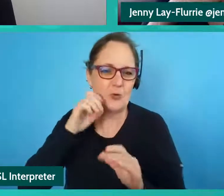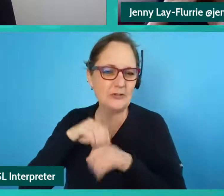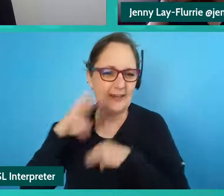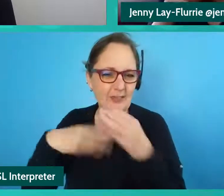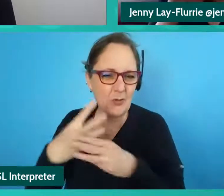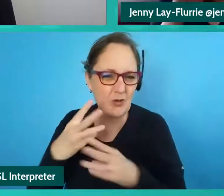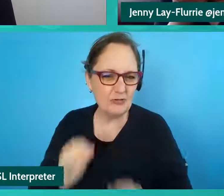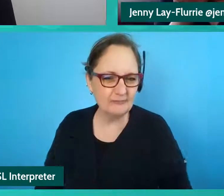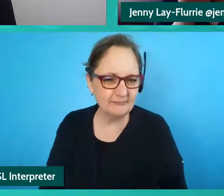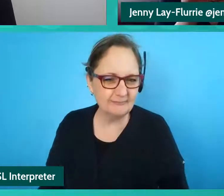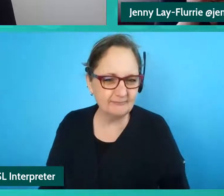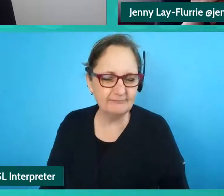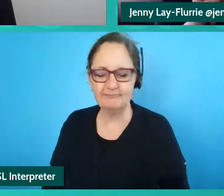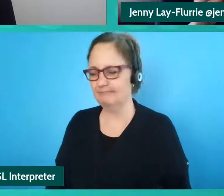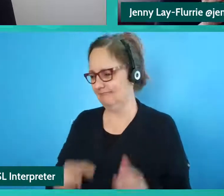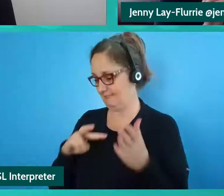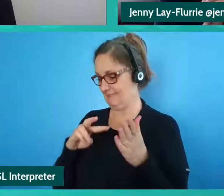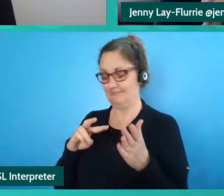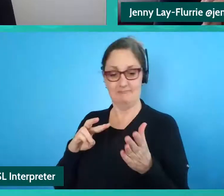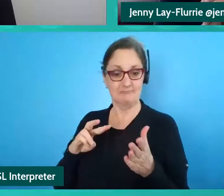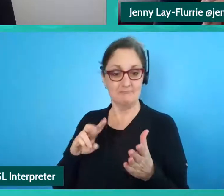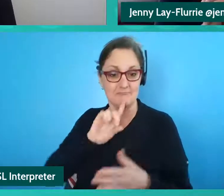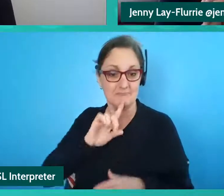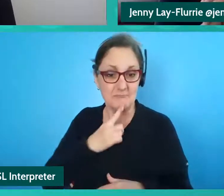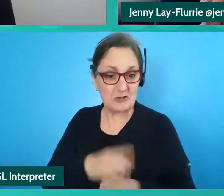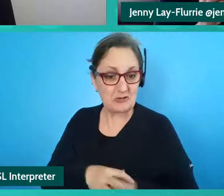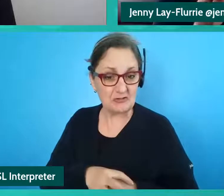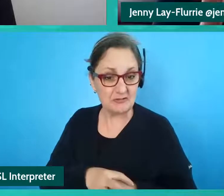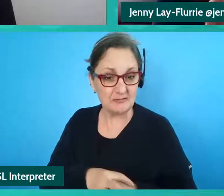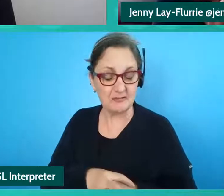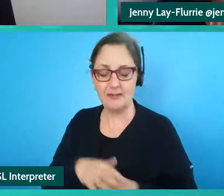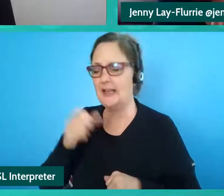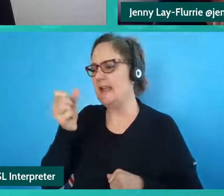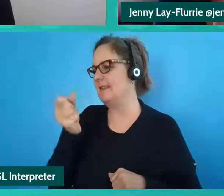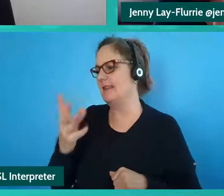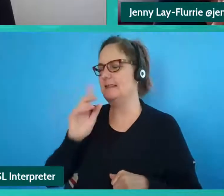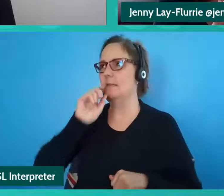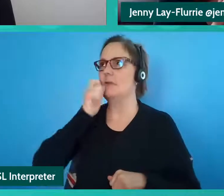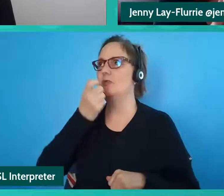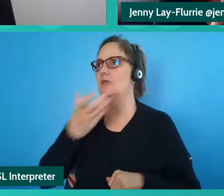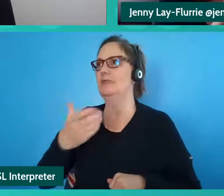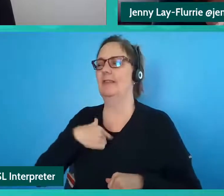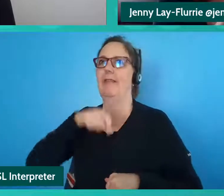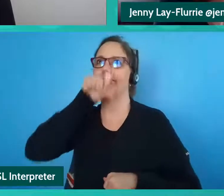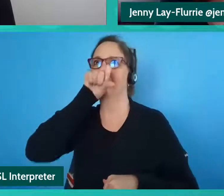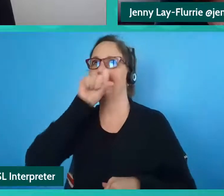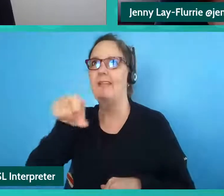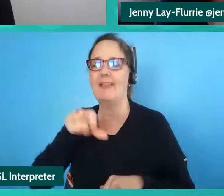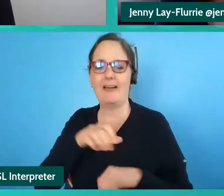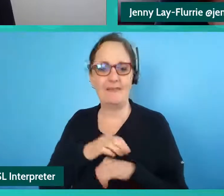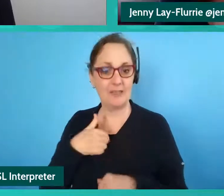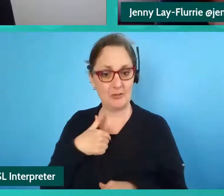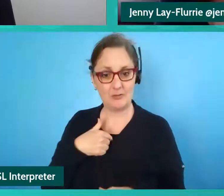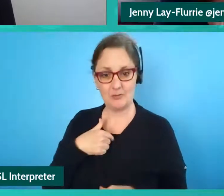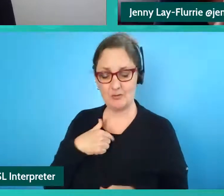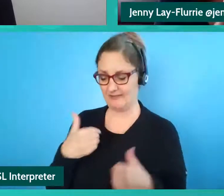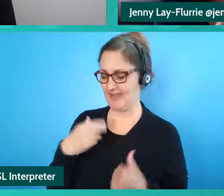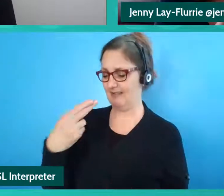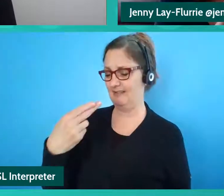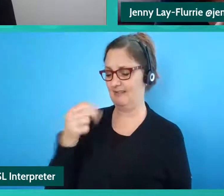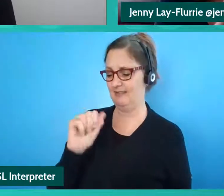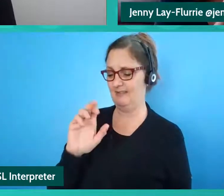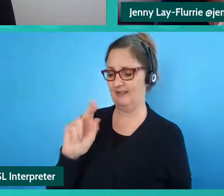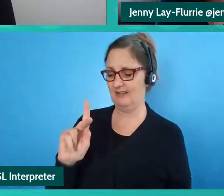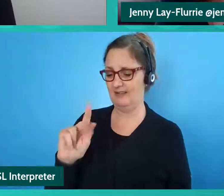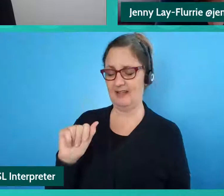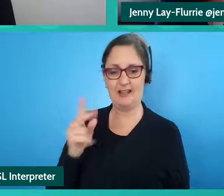there's so many pieces of goodness that I just love. And we've been hacking for years.